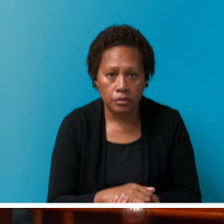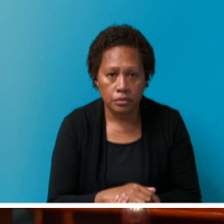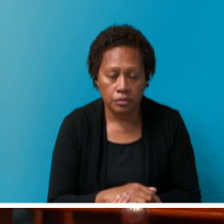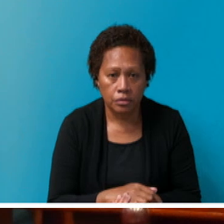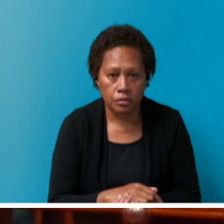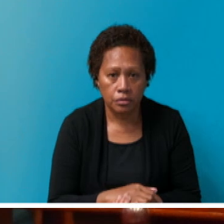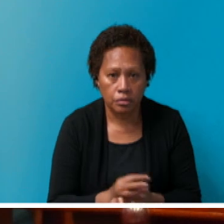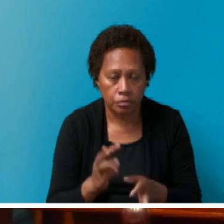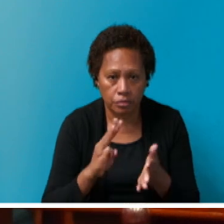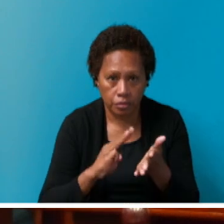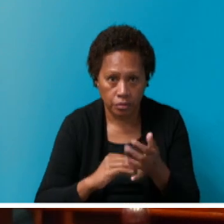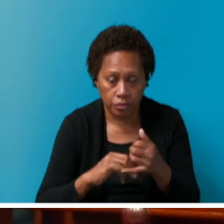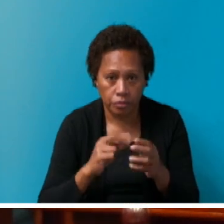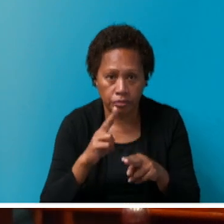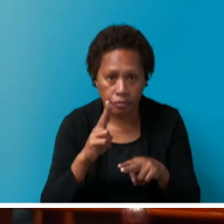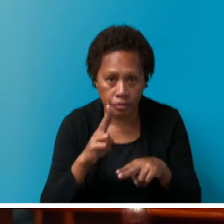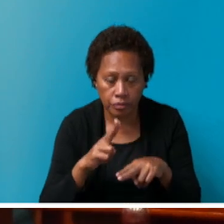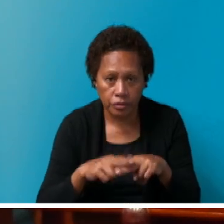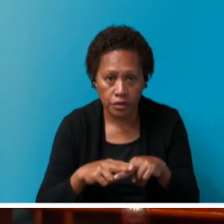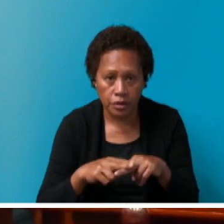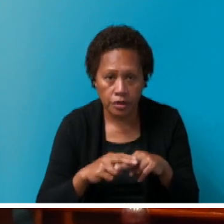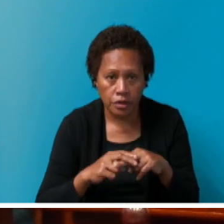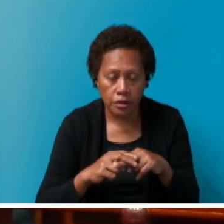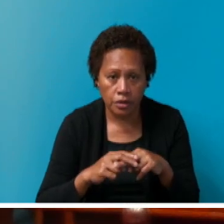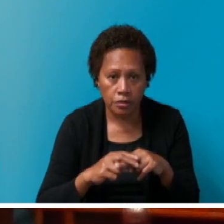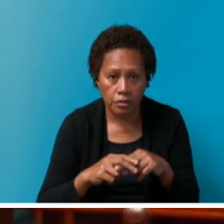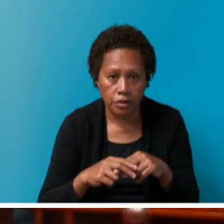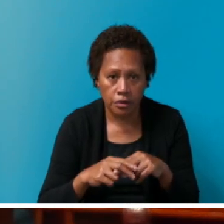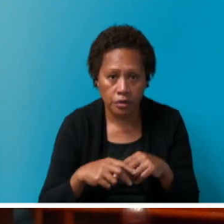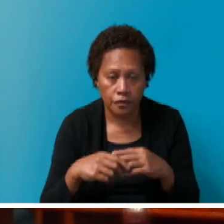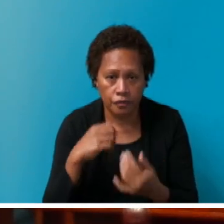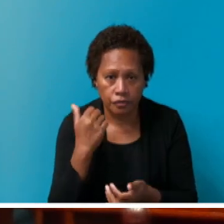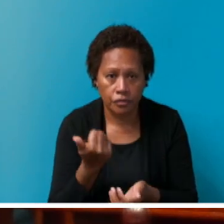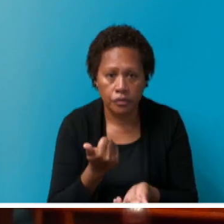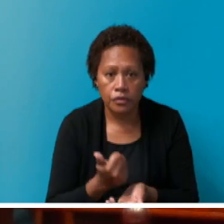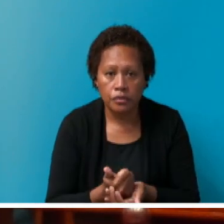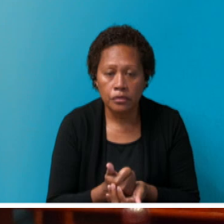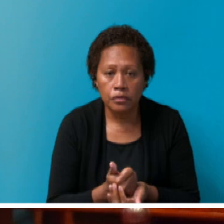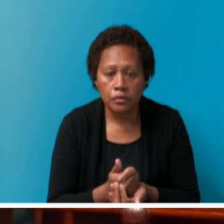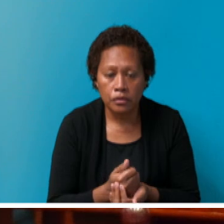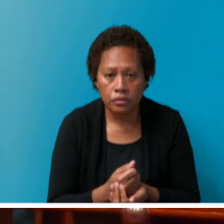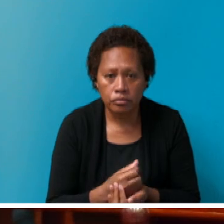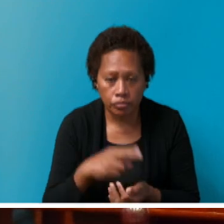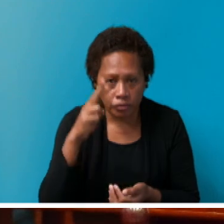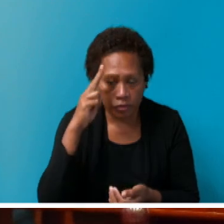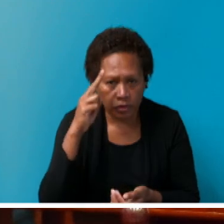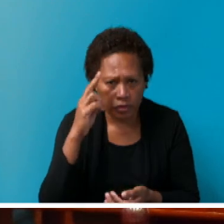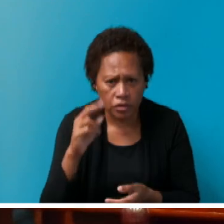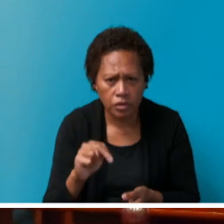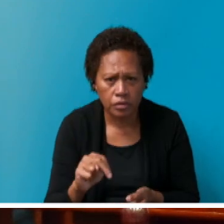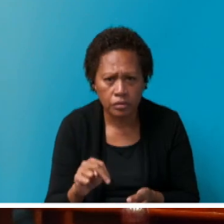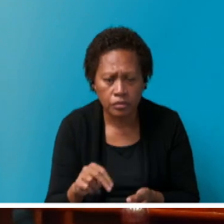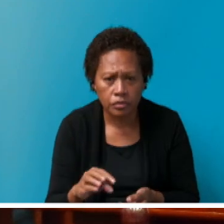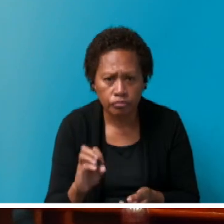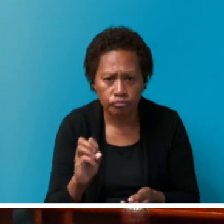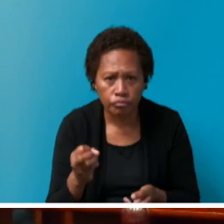MSAF audits and approves maritime training providers to ensure its syllabus meets national legal requirements and standards for the